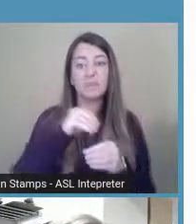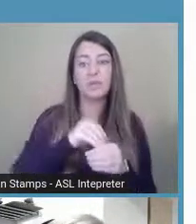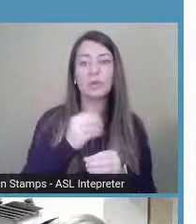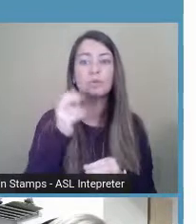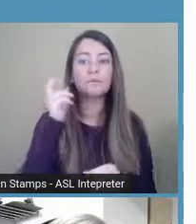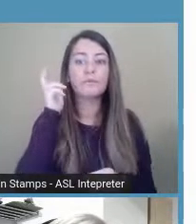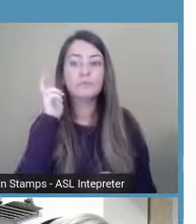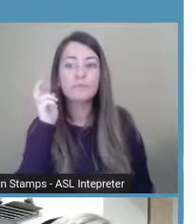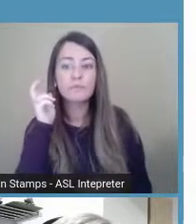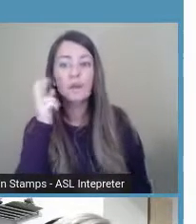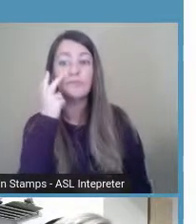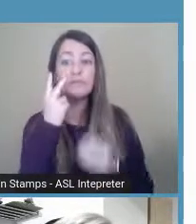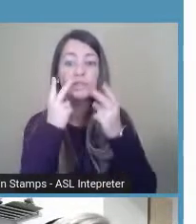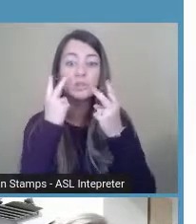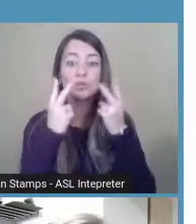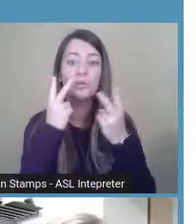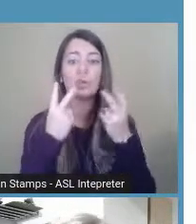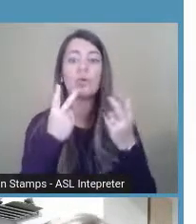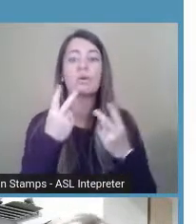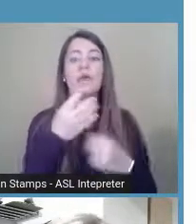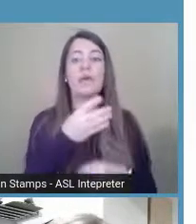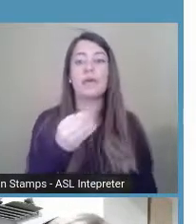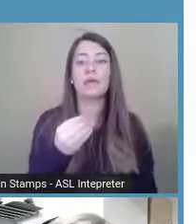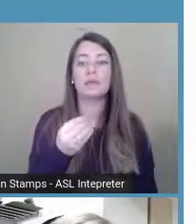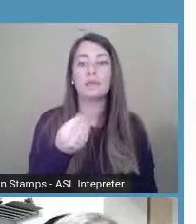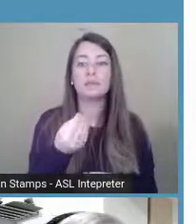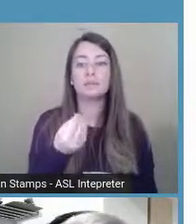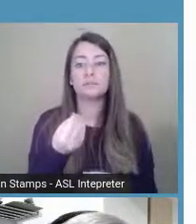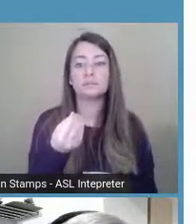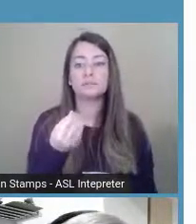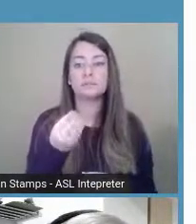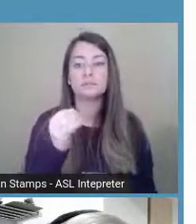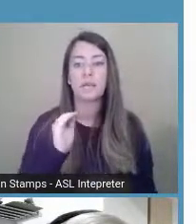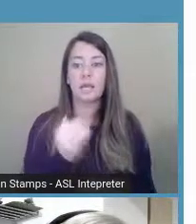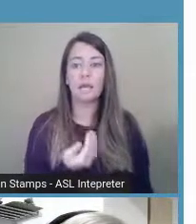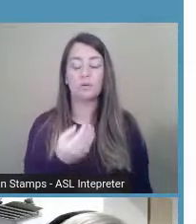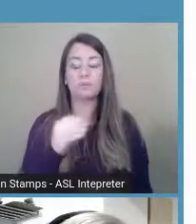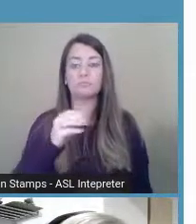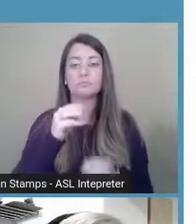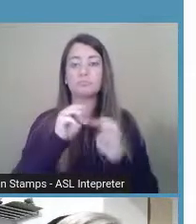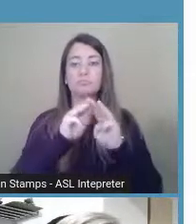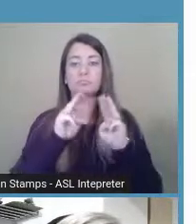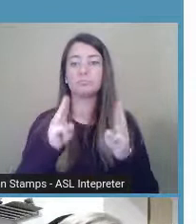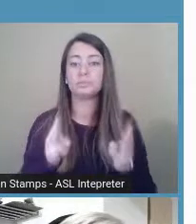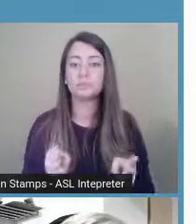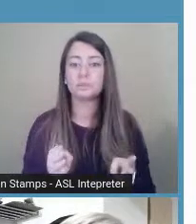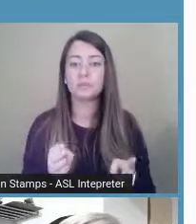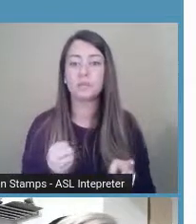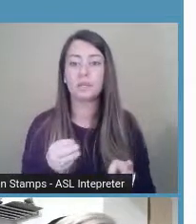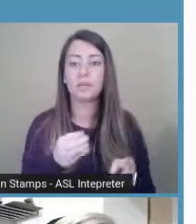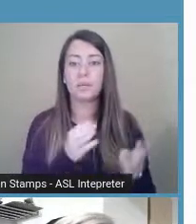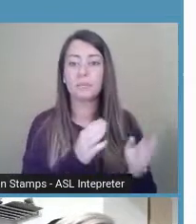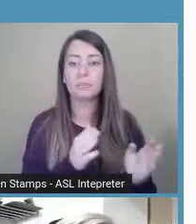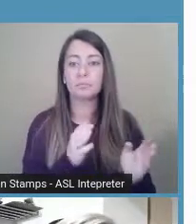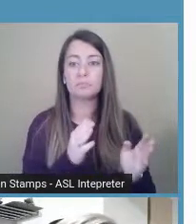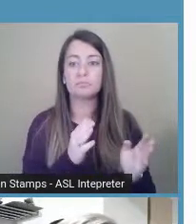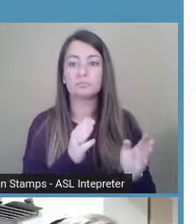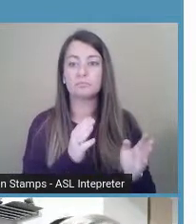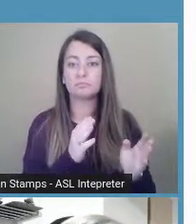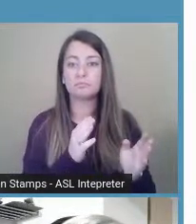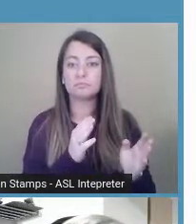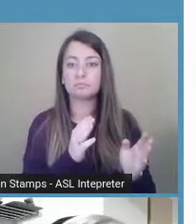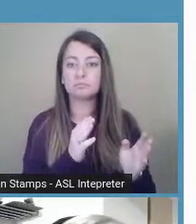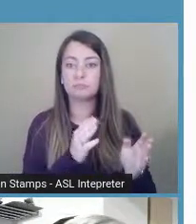figure out technically because we weren't sure how best to collect trivia answers. We'd attended other programs